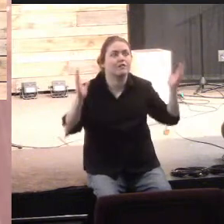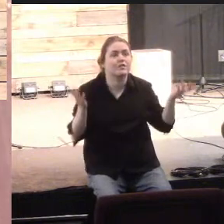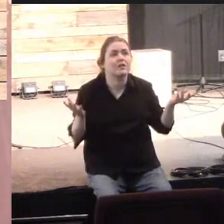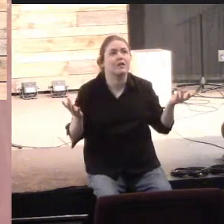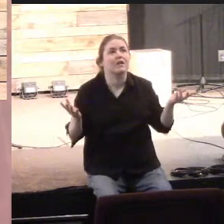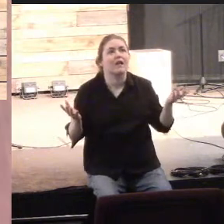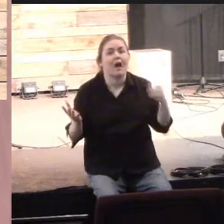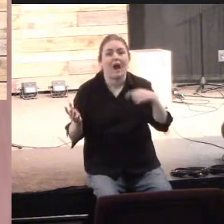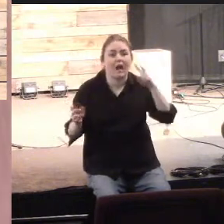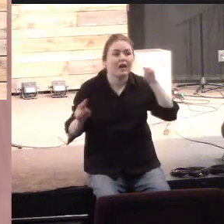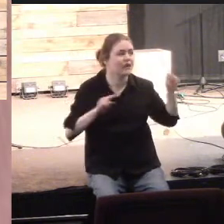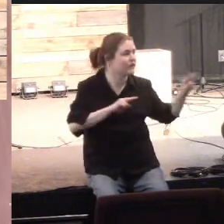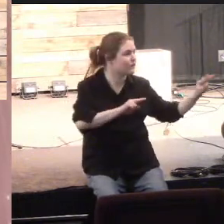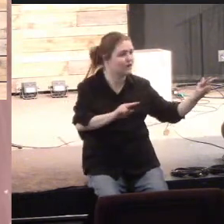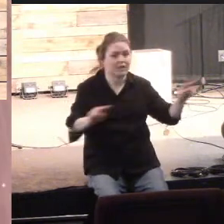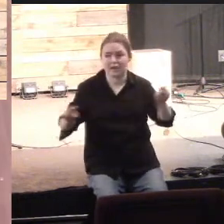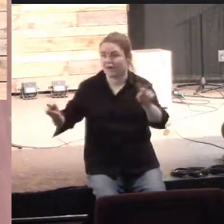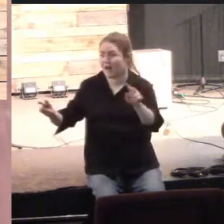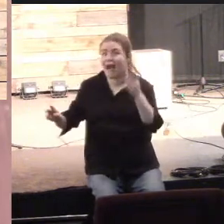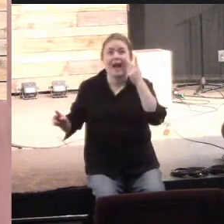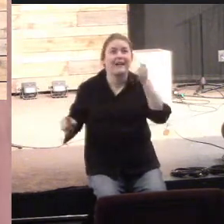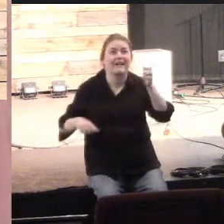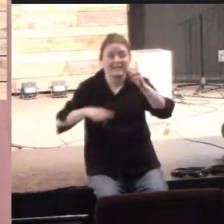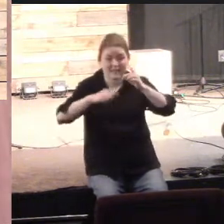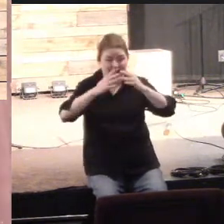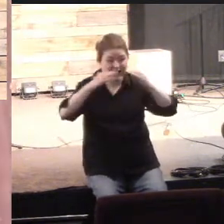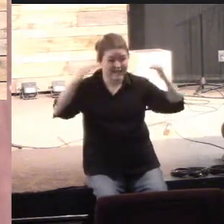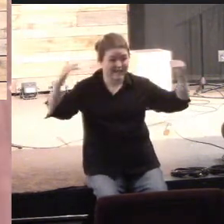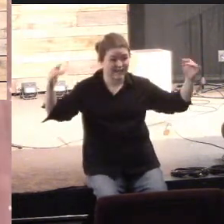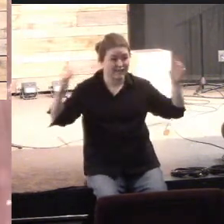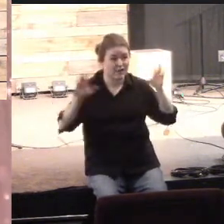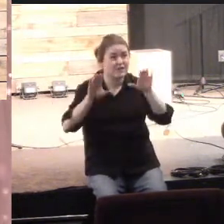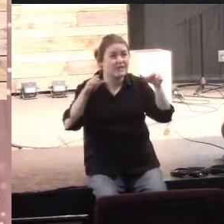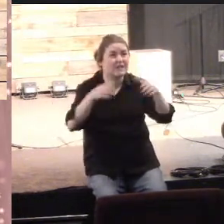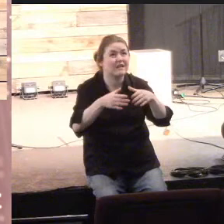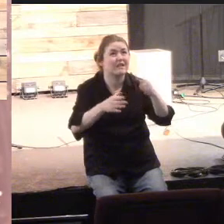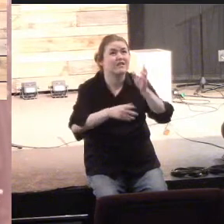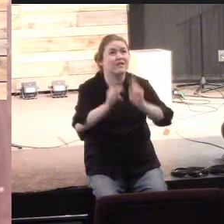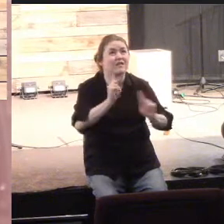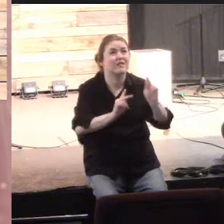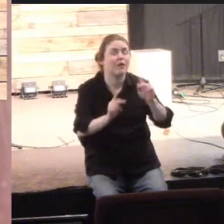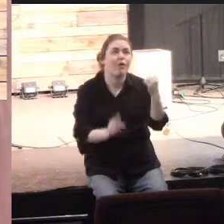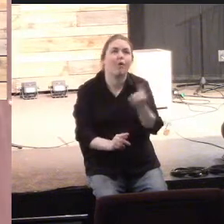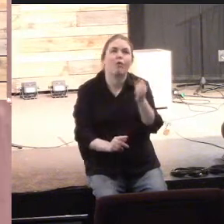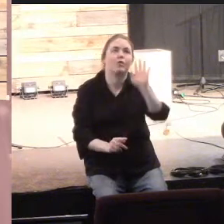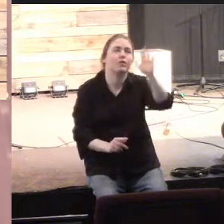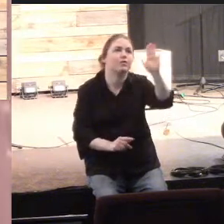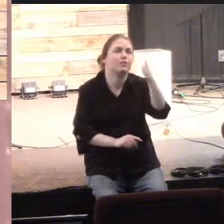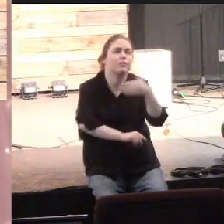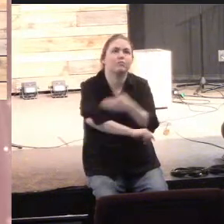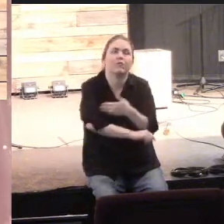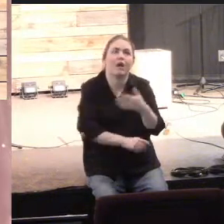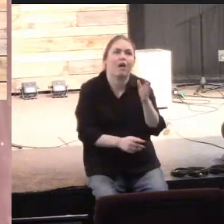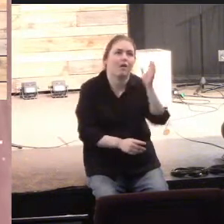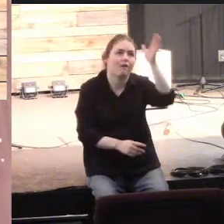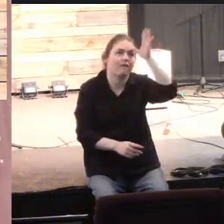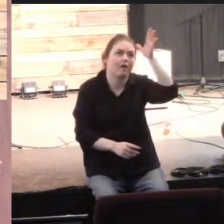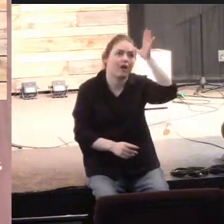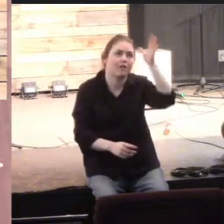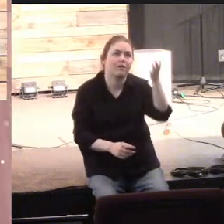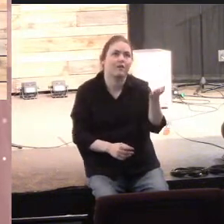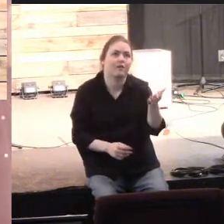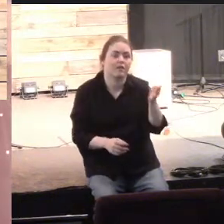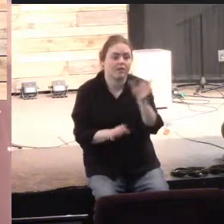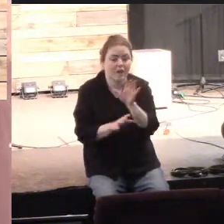such a diverse collection of people, God. And this is only your power, Father, just brought together so